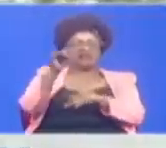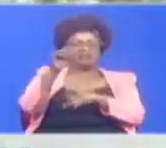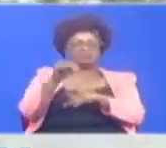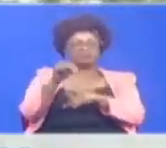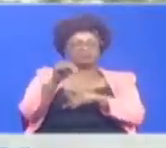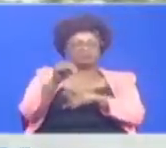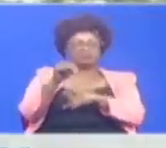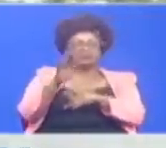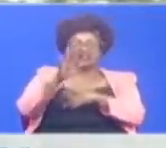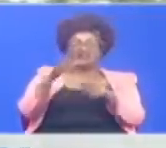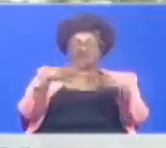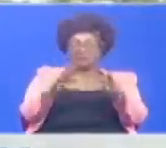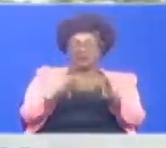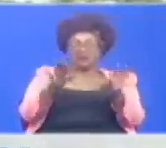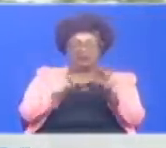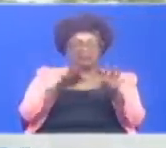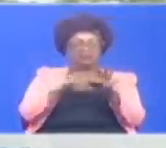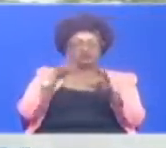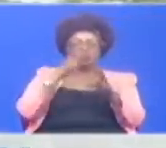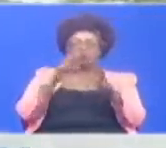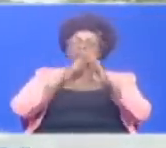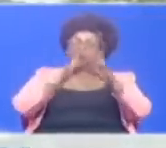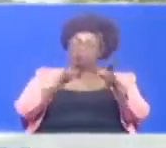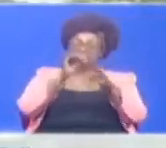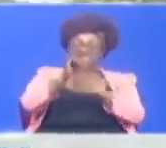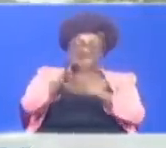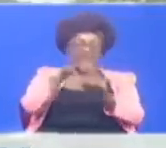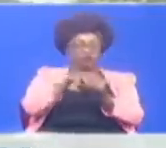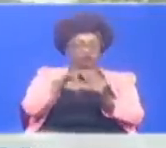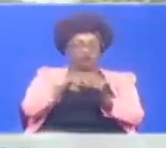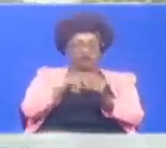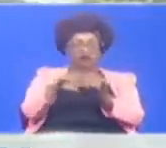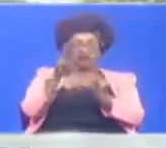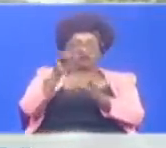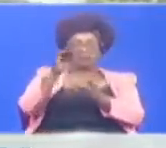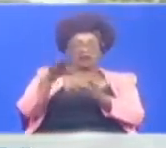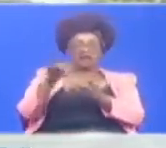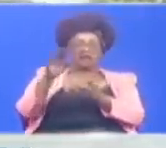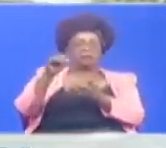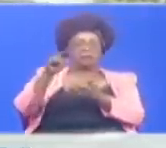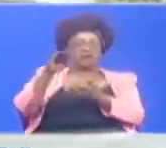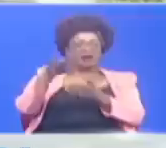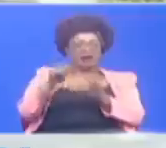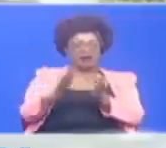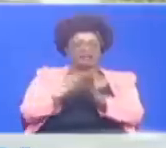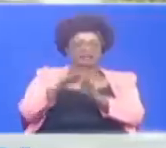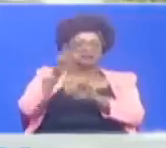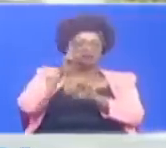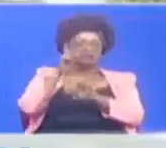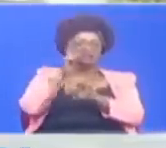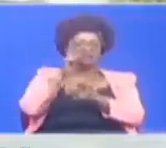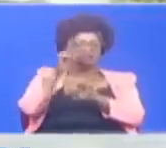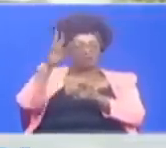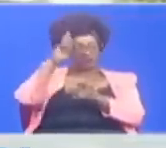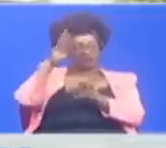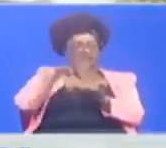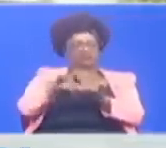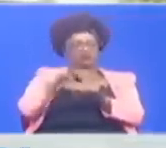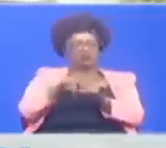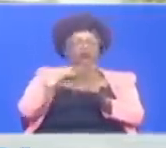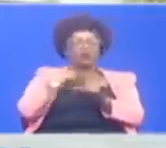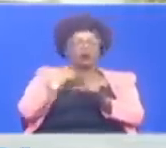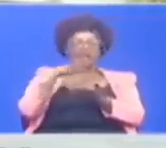Mwitiki's family members, who reported the incident at Kilimani, Mudagari and Kabete police stations, now want the